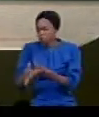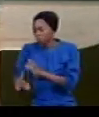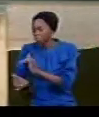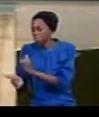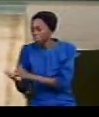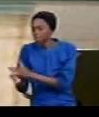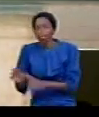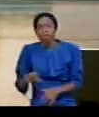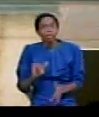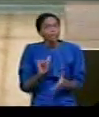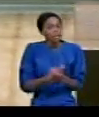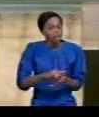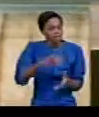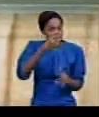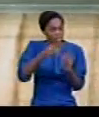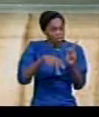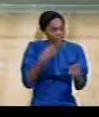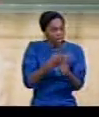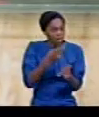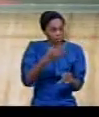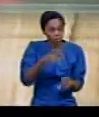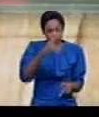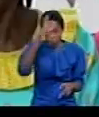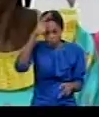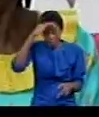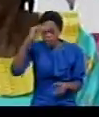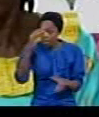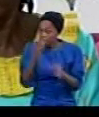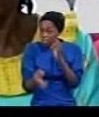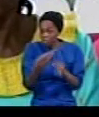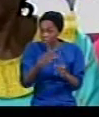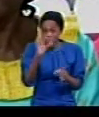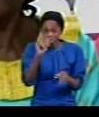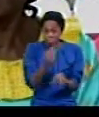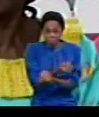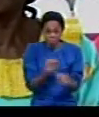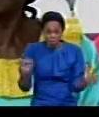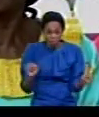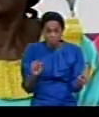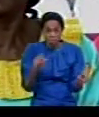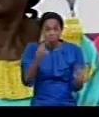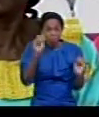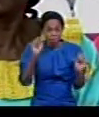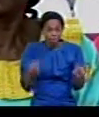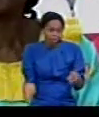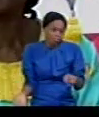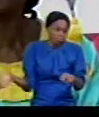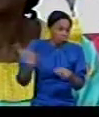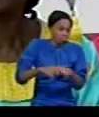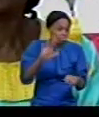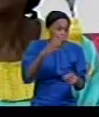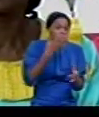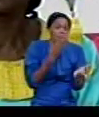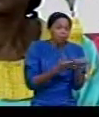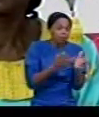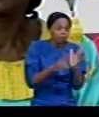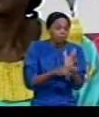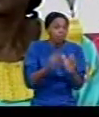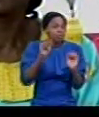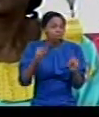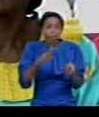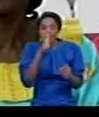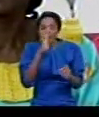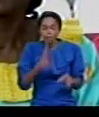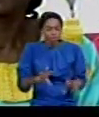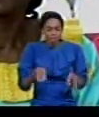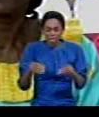a man, if there is no salvation, you can increase your goodness, you can be very